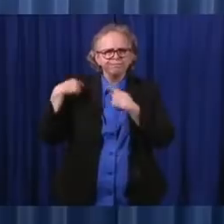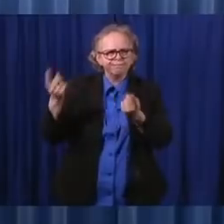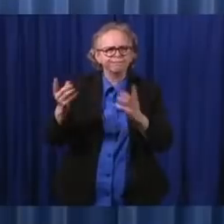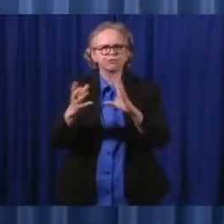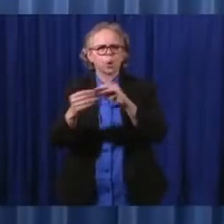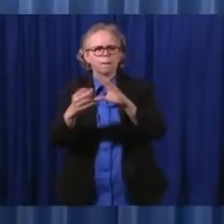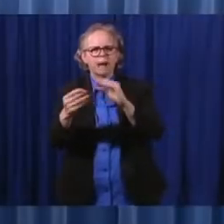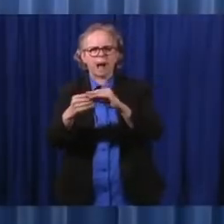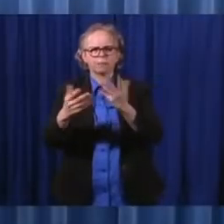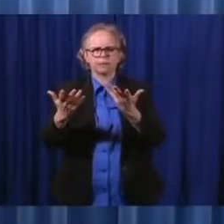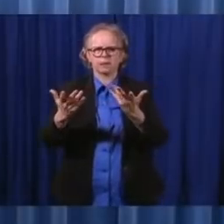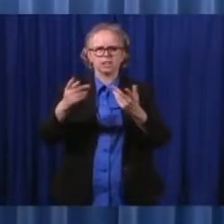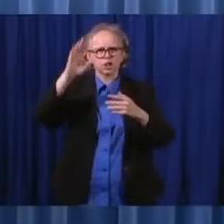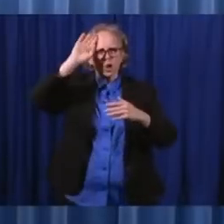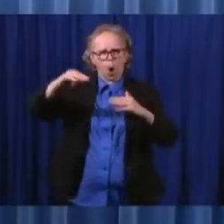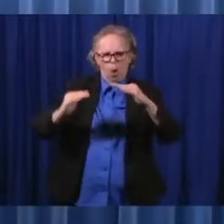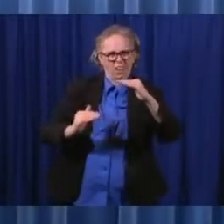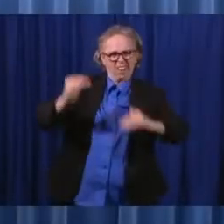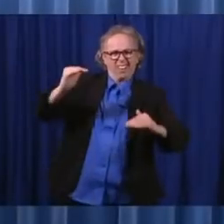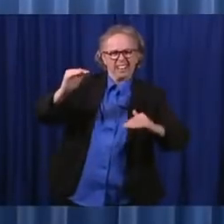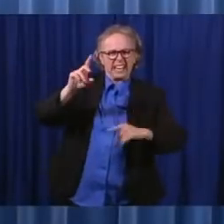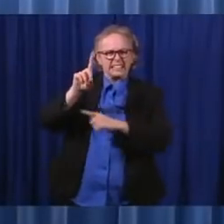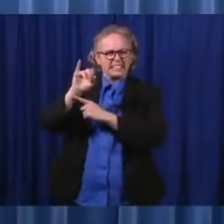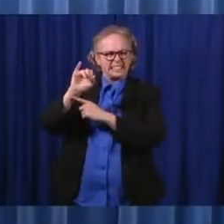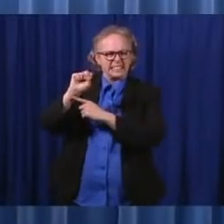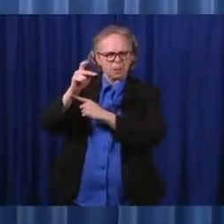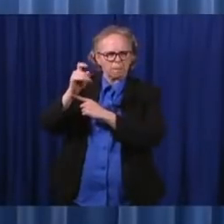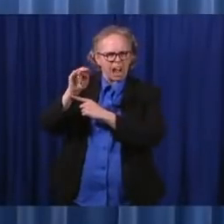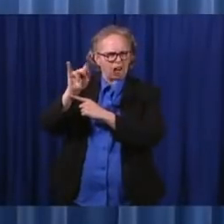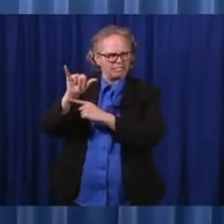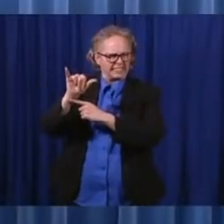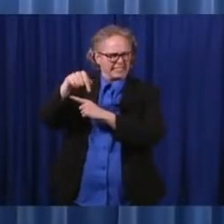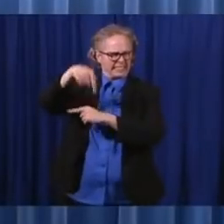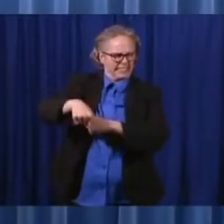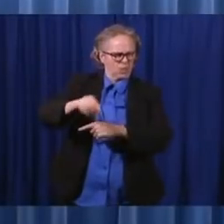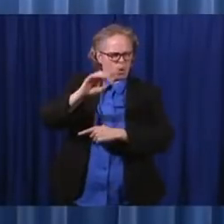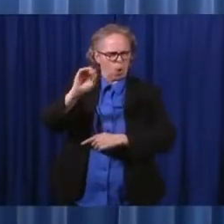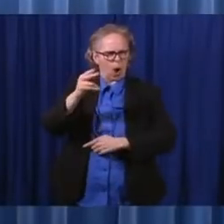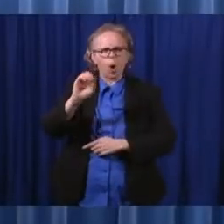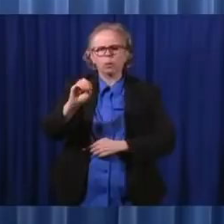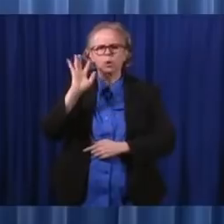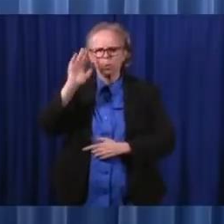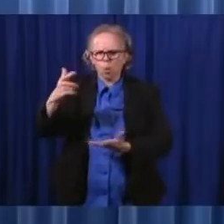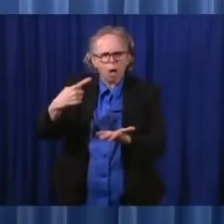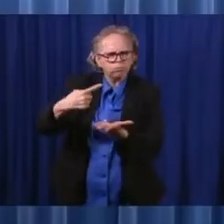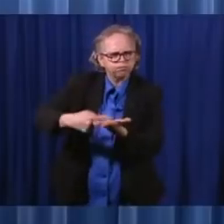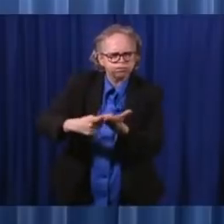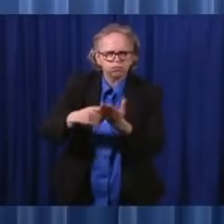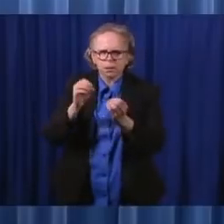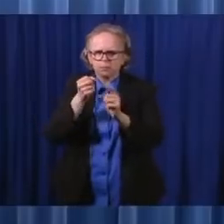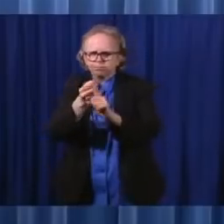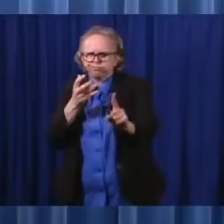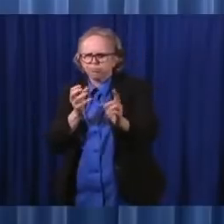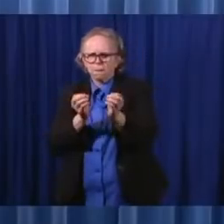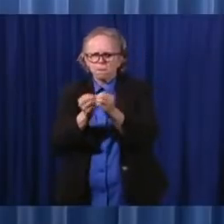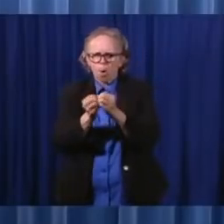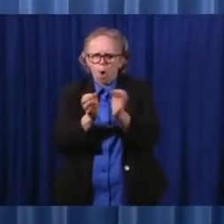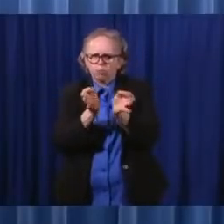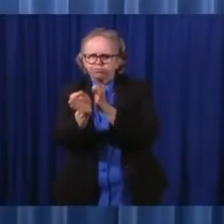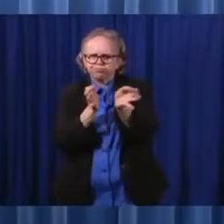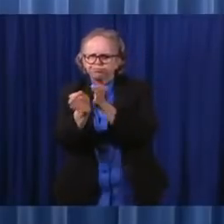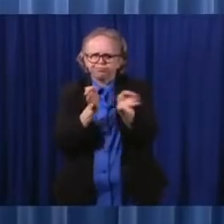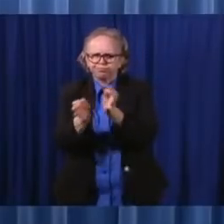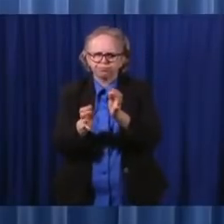we'll be talking in more detail about our ongoing efforts to address these